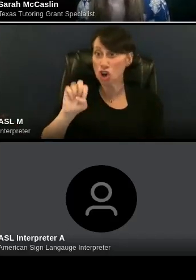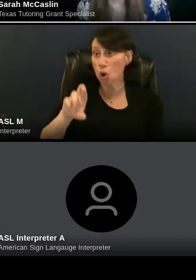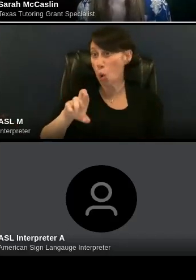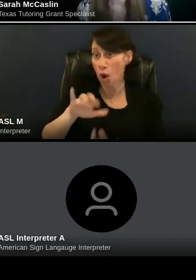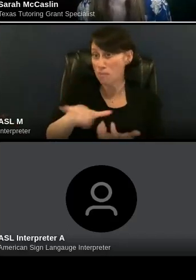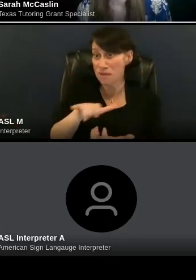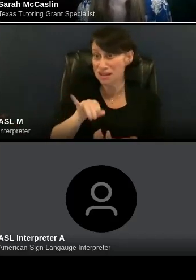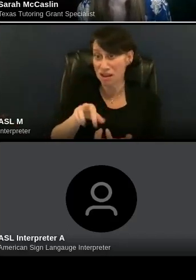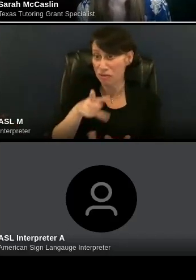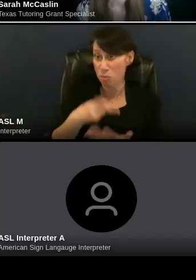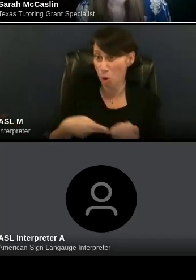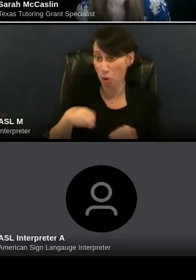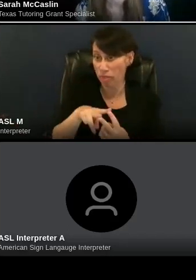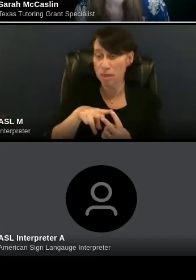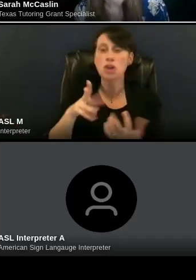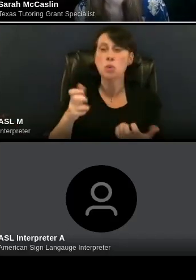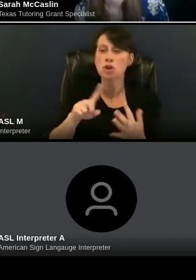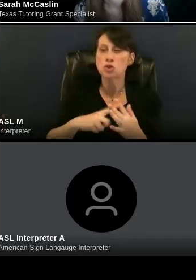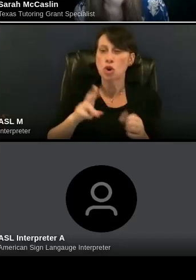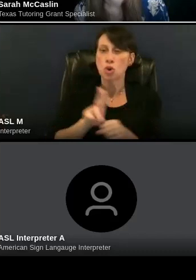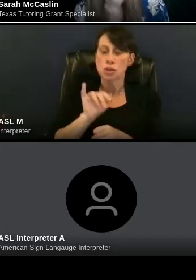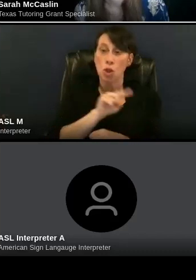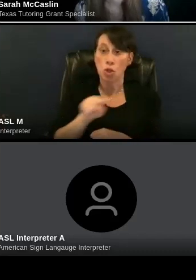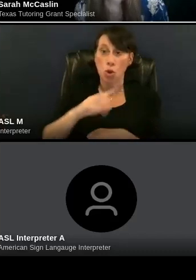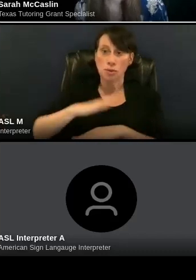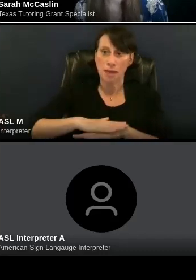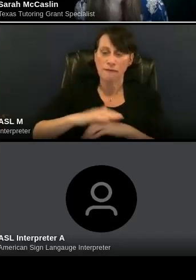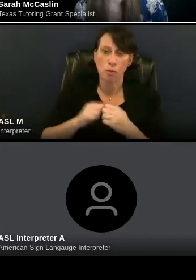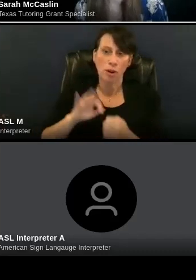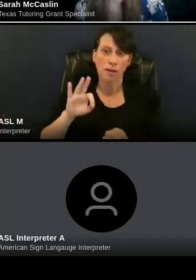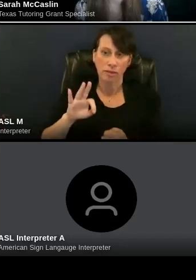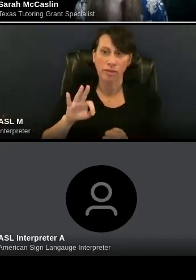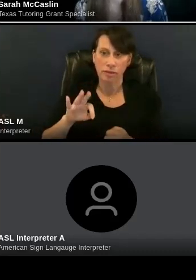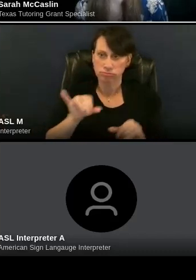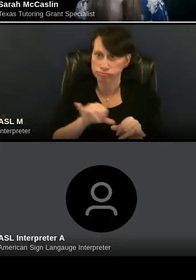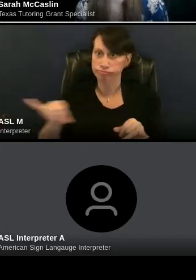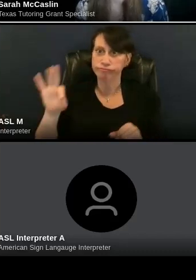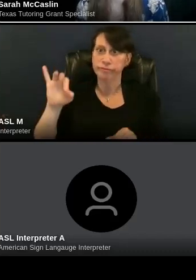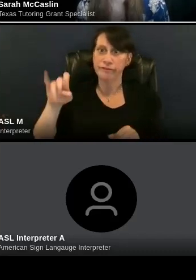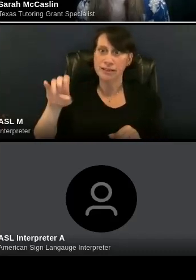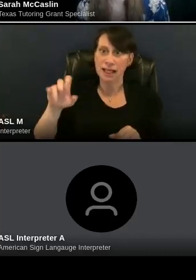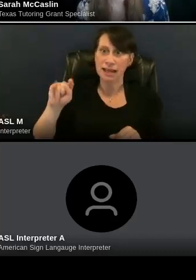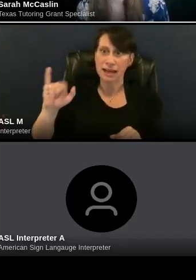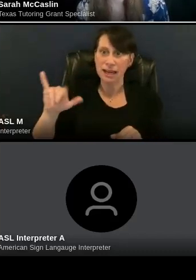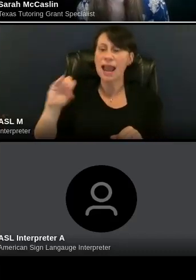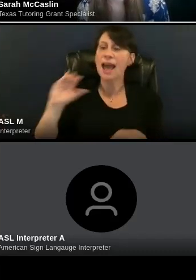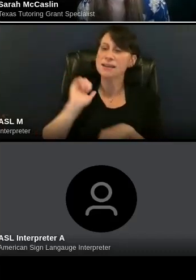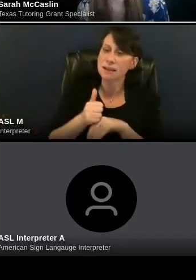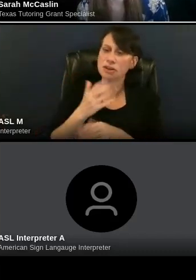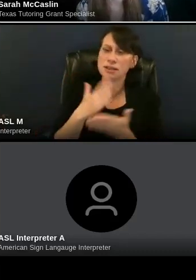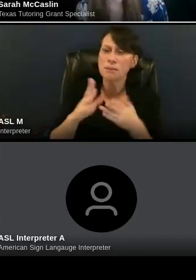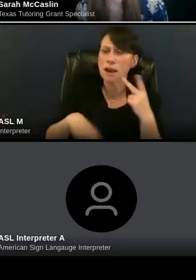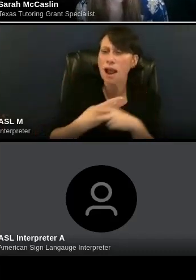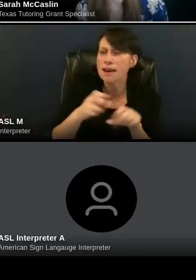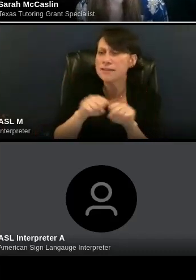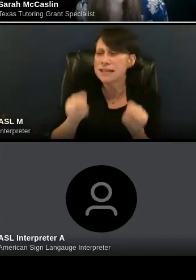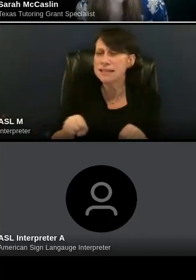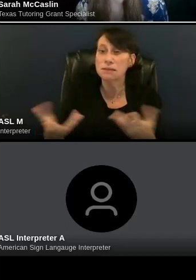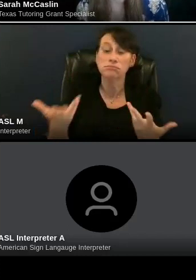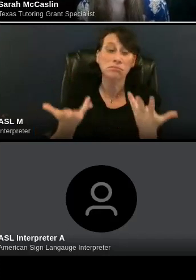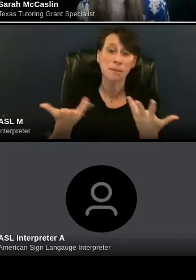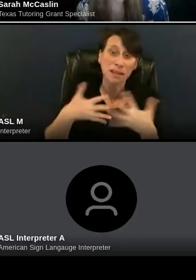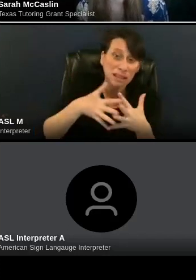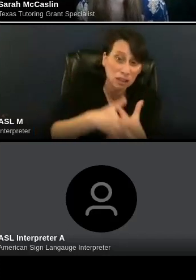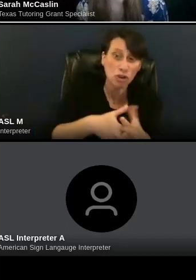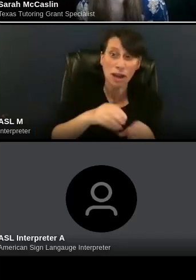those. You'll want to start using those platforms with fidelity. And then, of course, establishing some sort of system, be it integrated into the